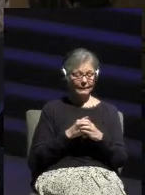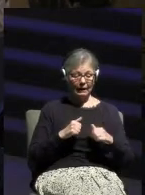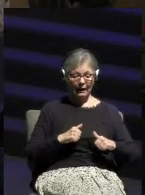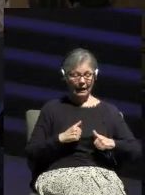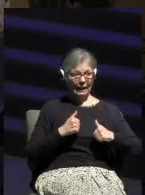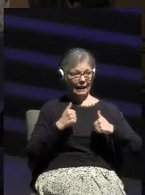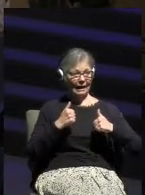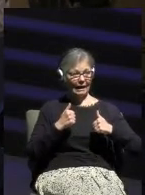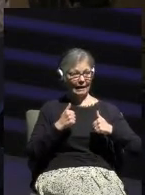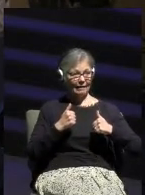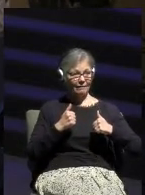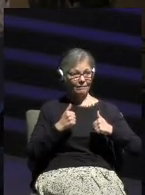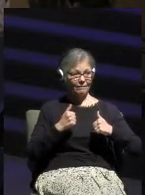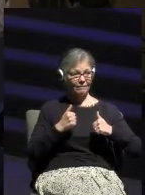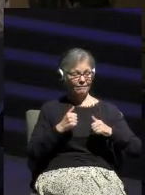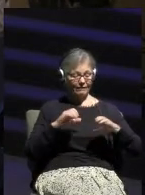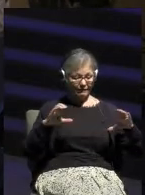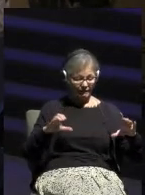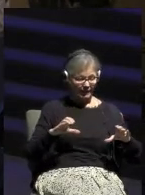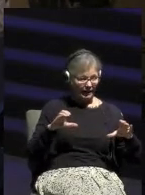live out